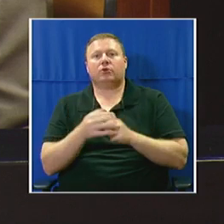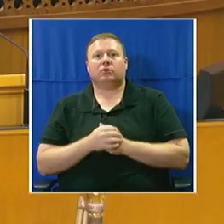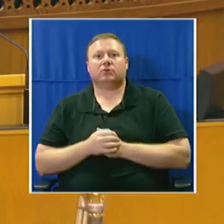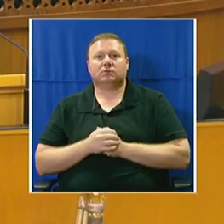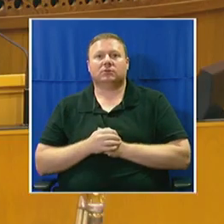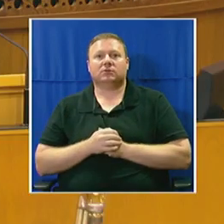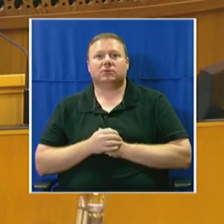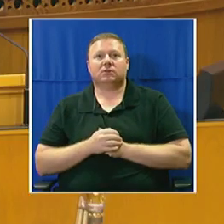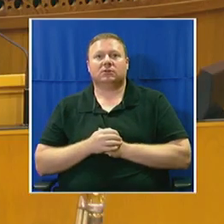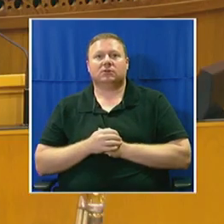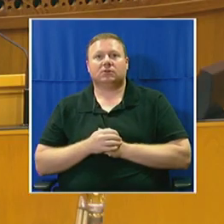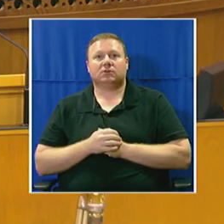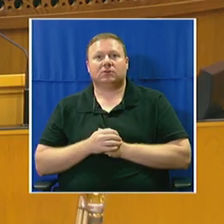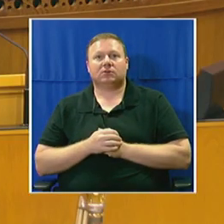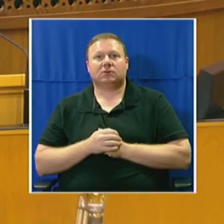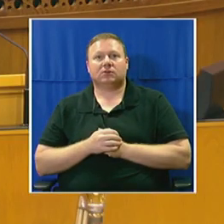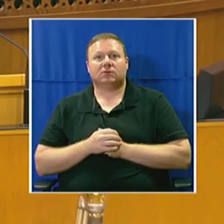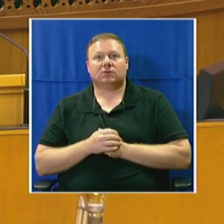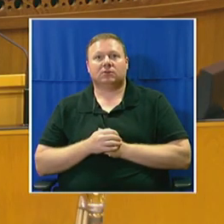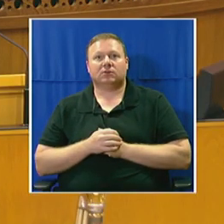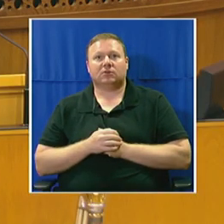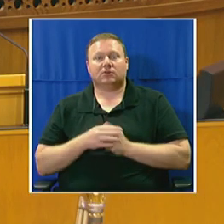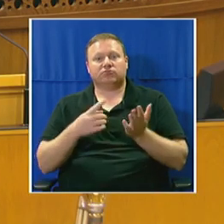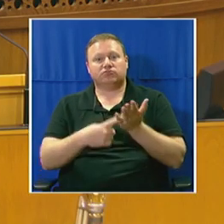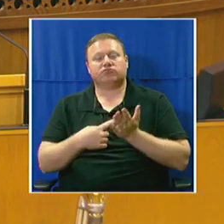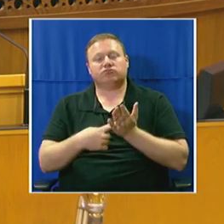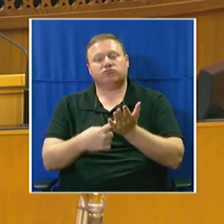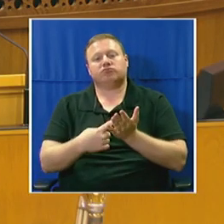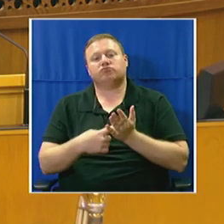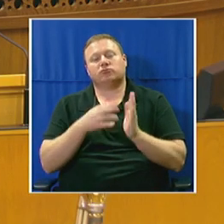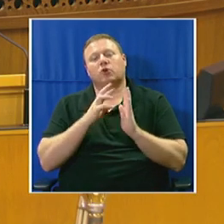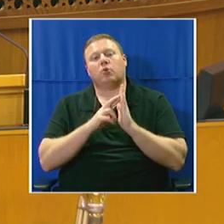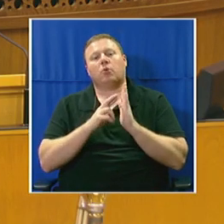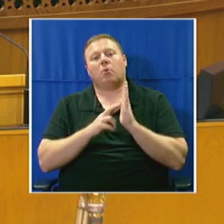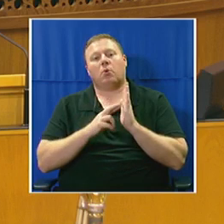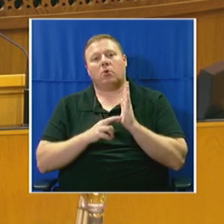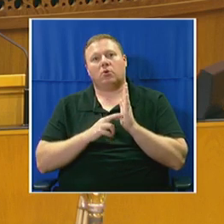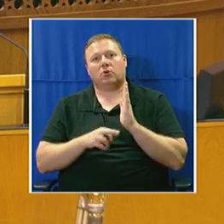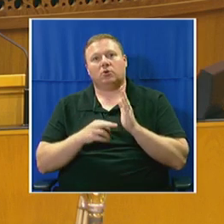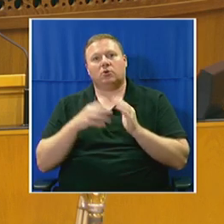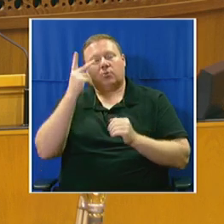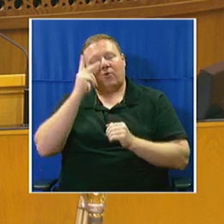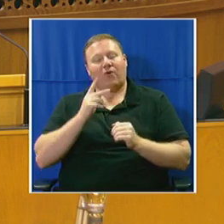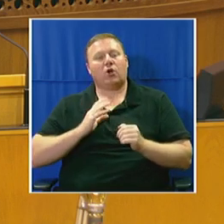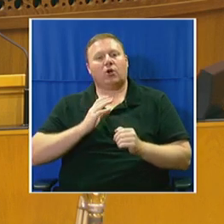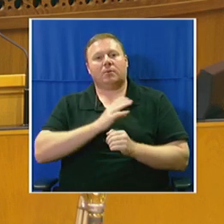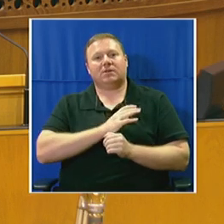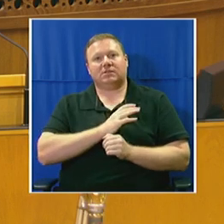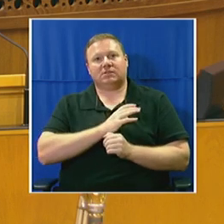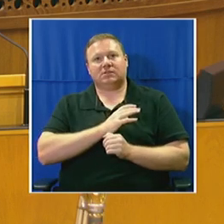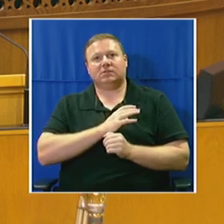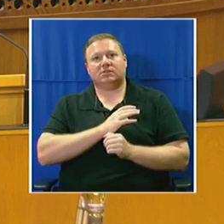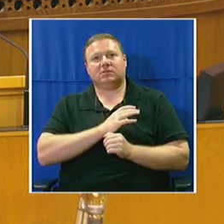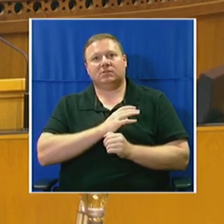adoption of the rules the amendment of the rules the secretary will read the third